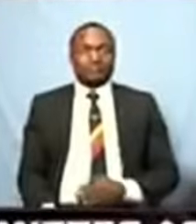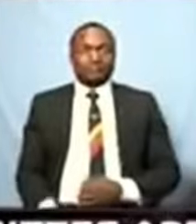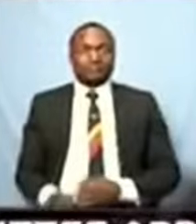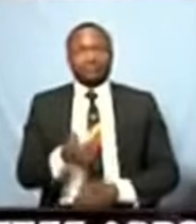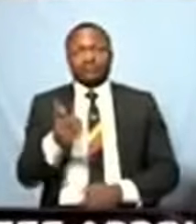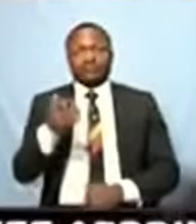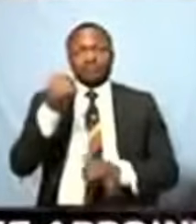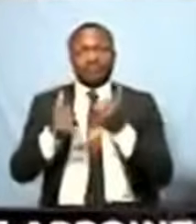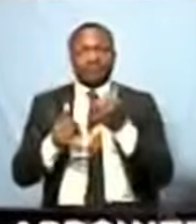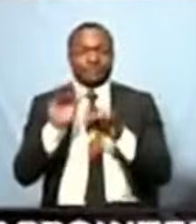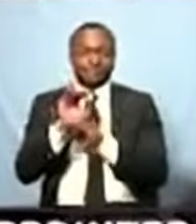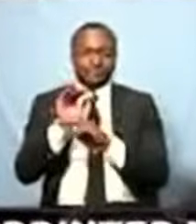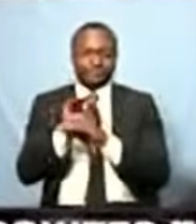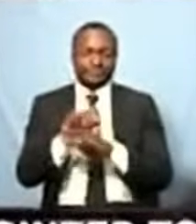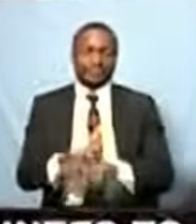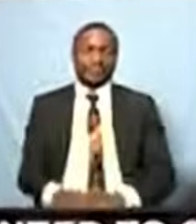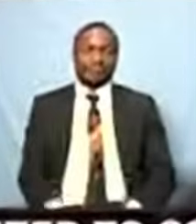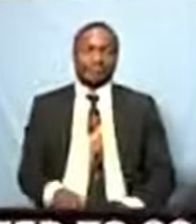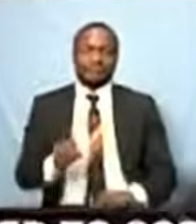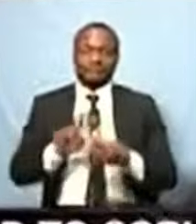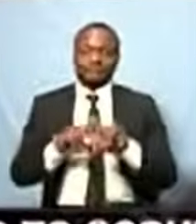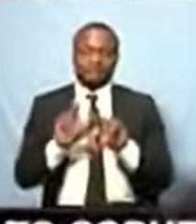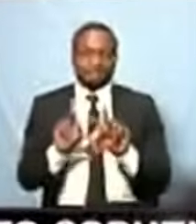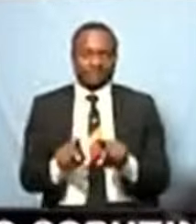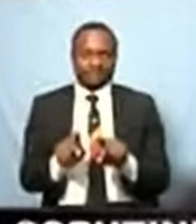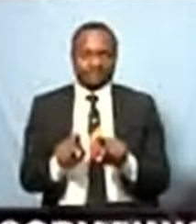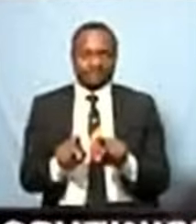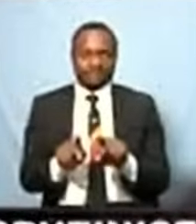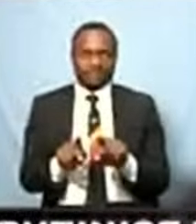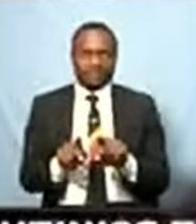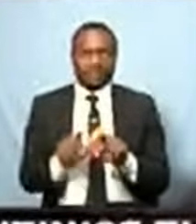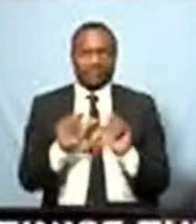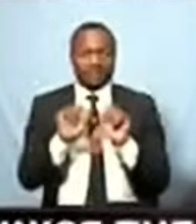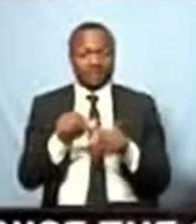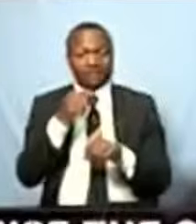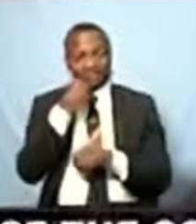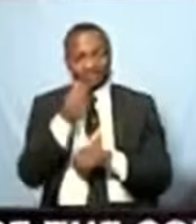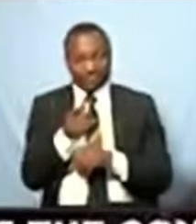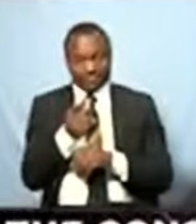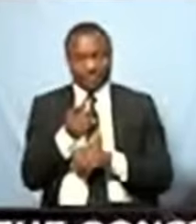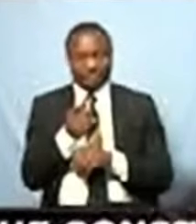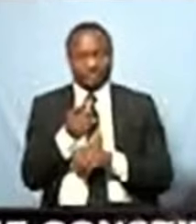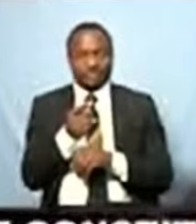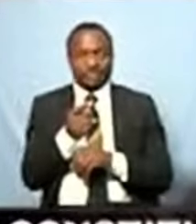Any closing remarks? Chairperson, let me say that